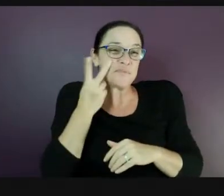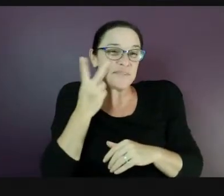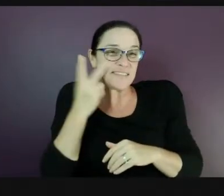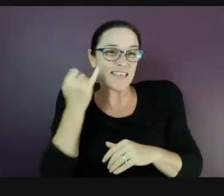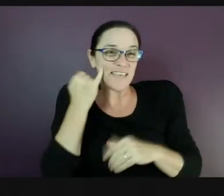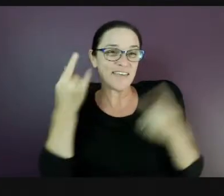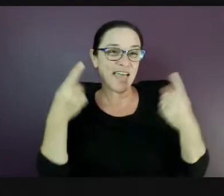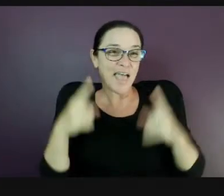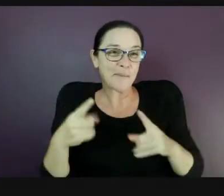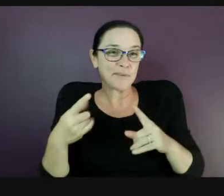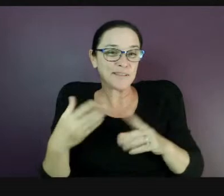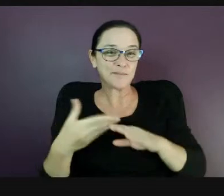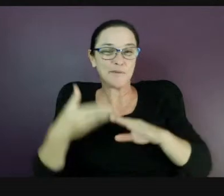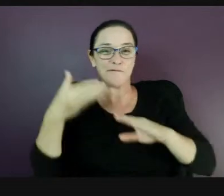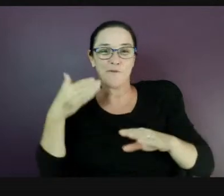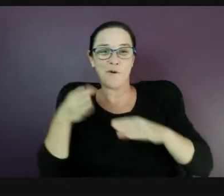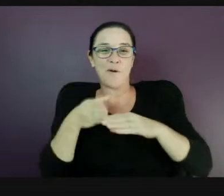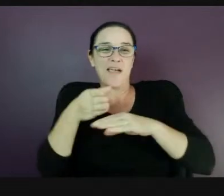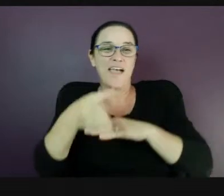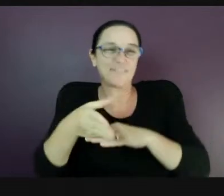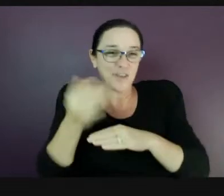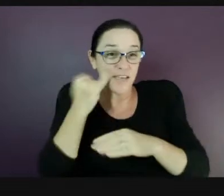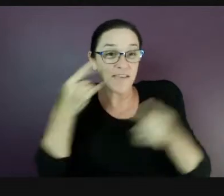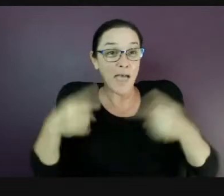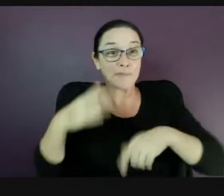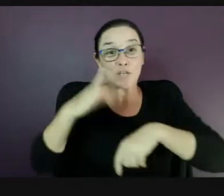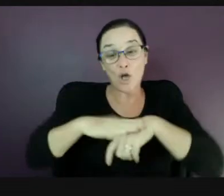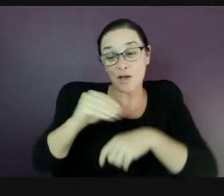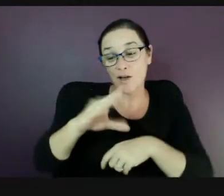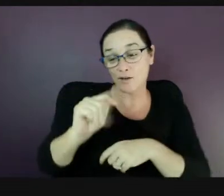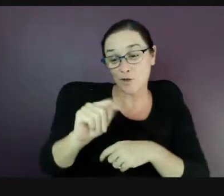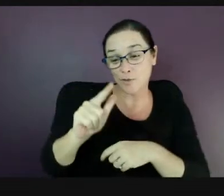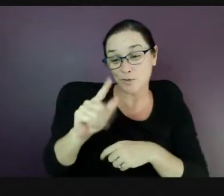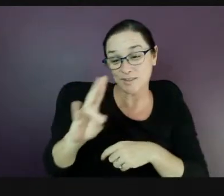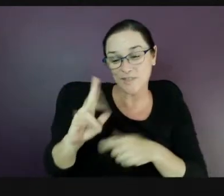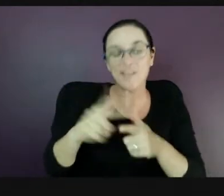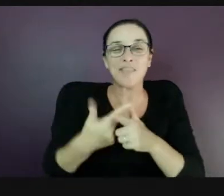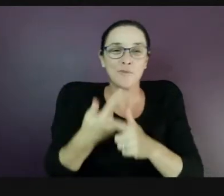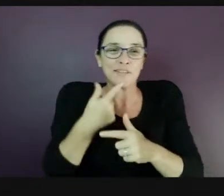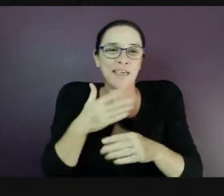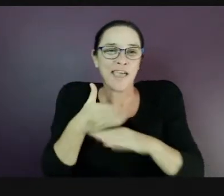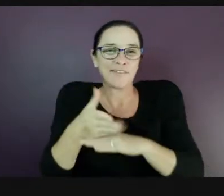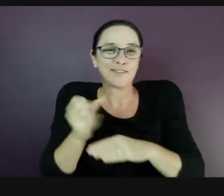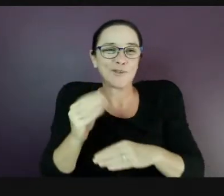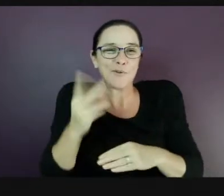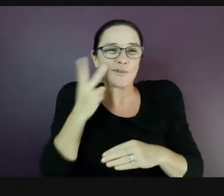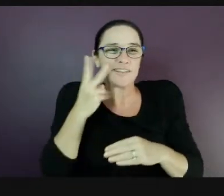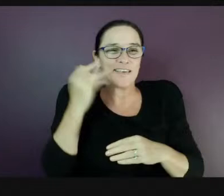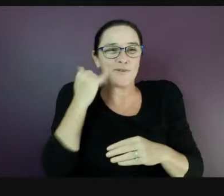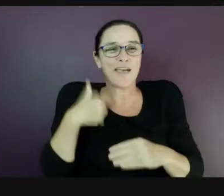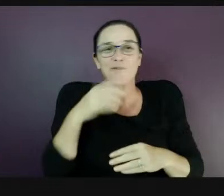27th. We'll call it a push. We'll see if we have an orange sky for Halloween or not. Right.